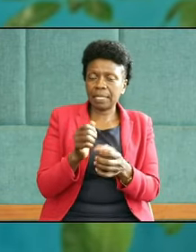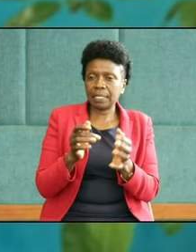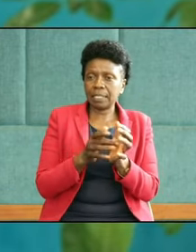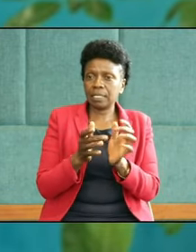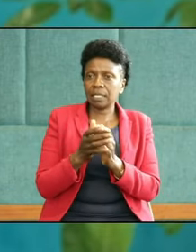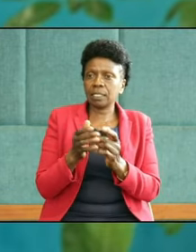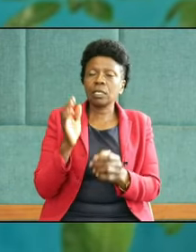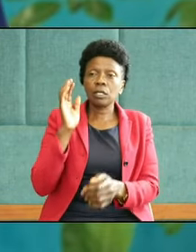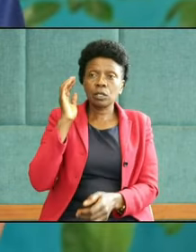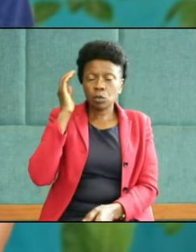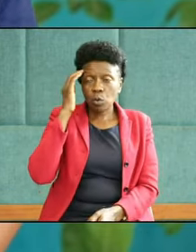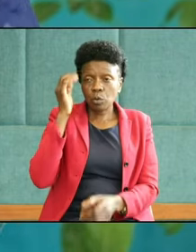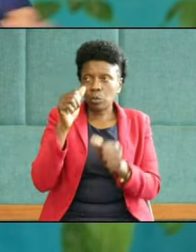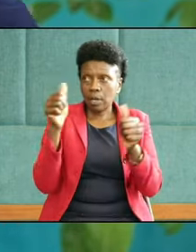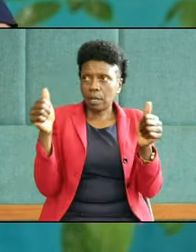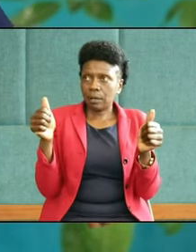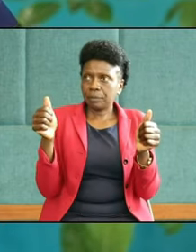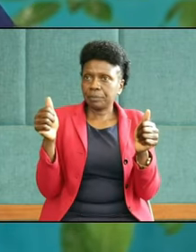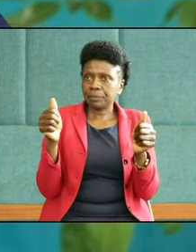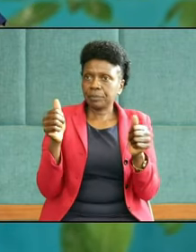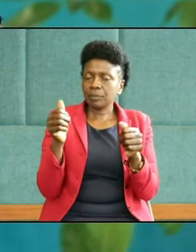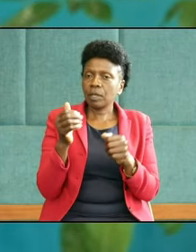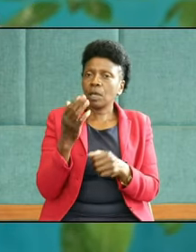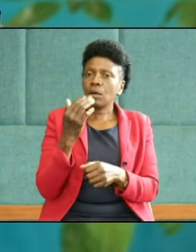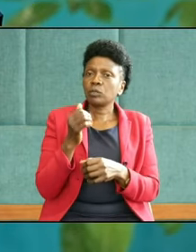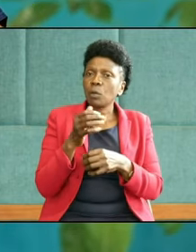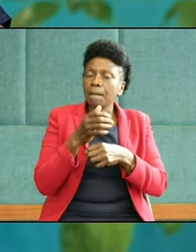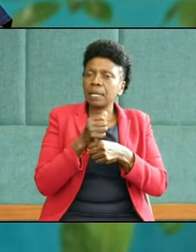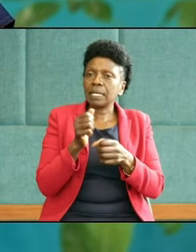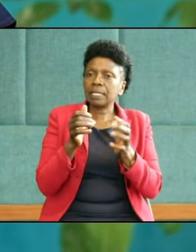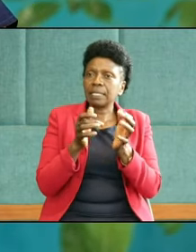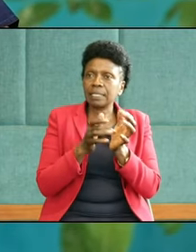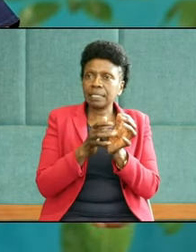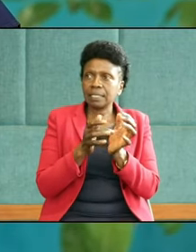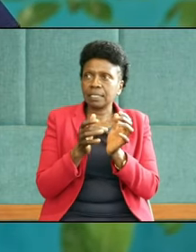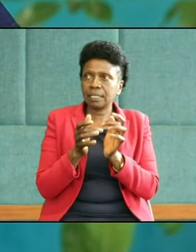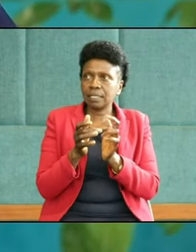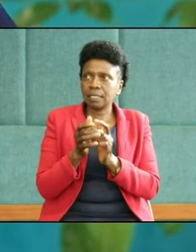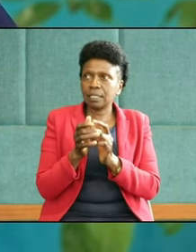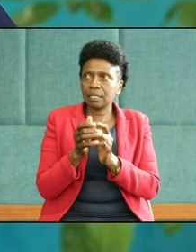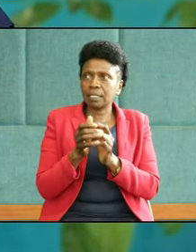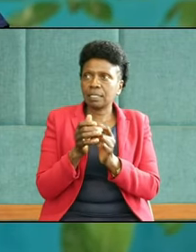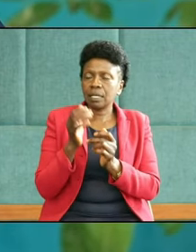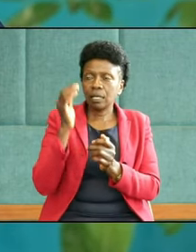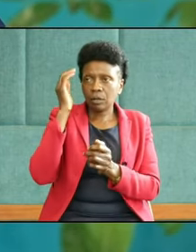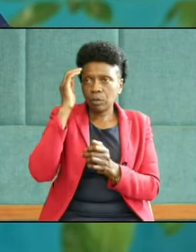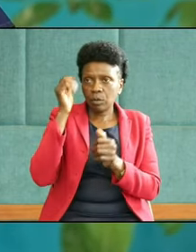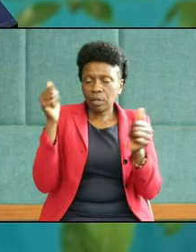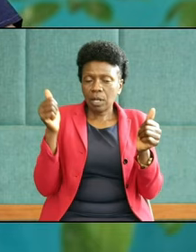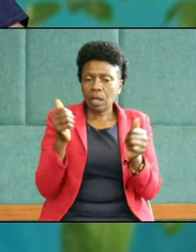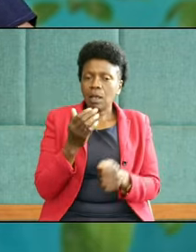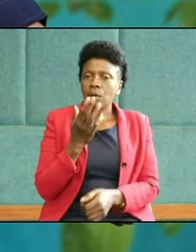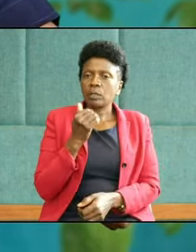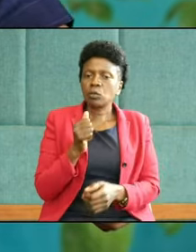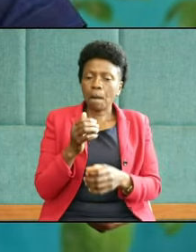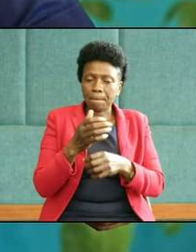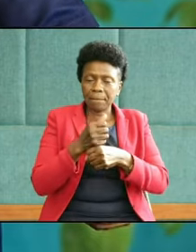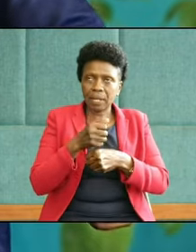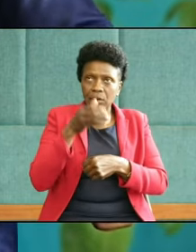smile. I want to make Jesus smile. I want to make God happy.